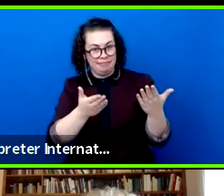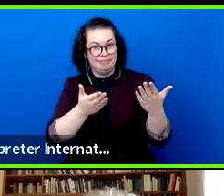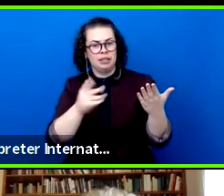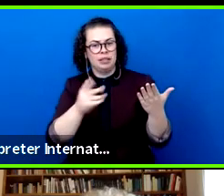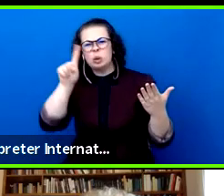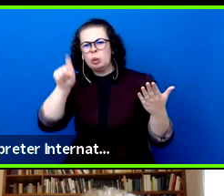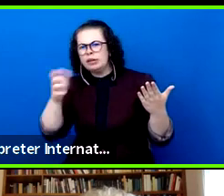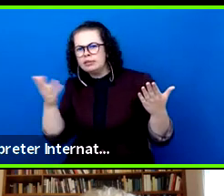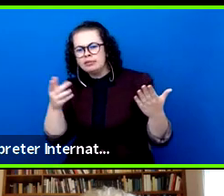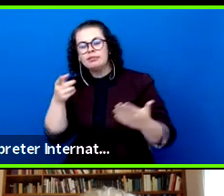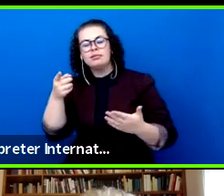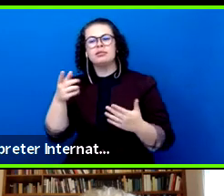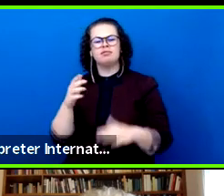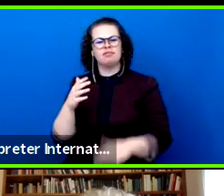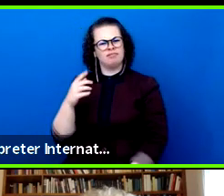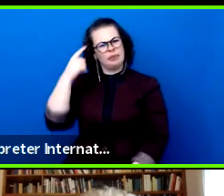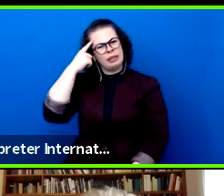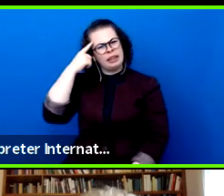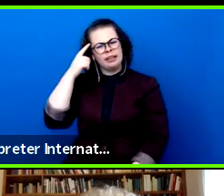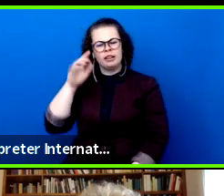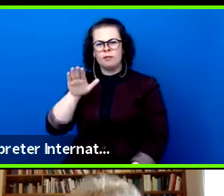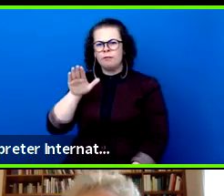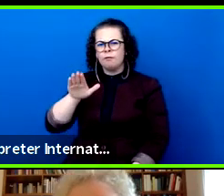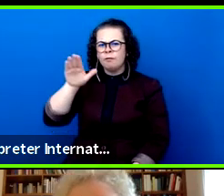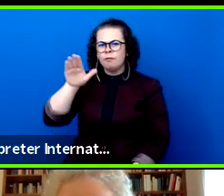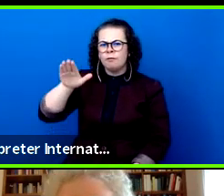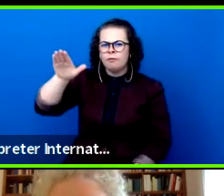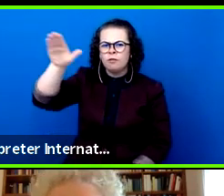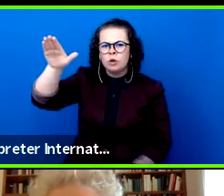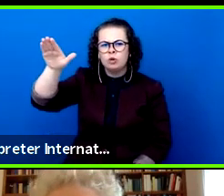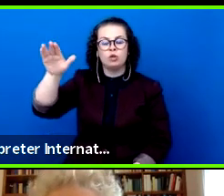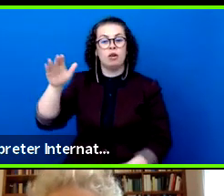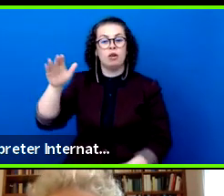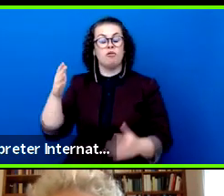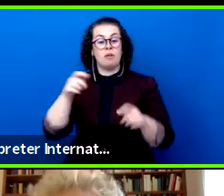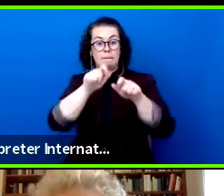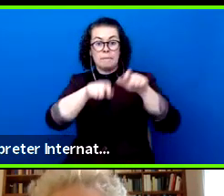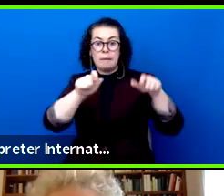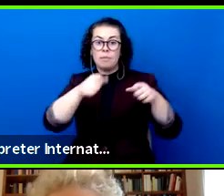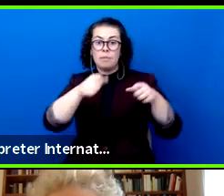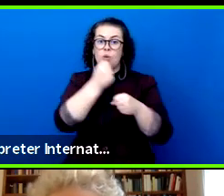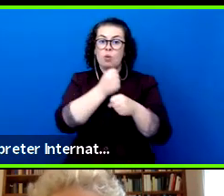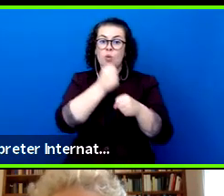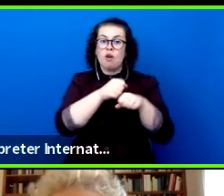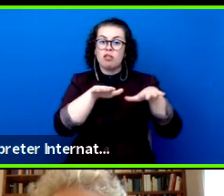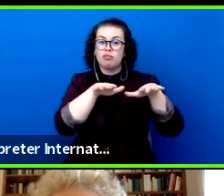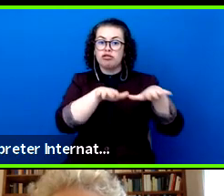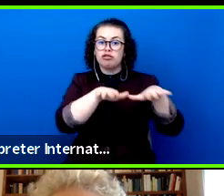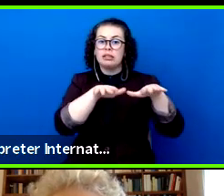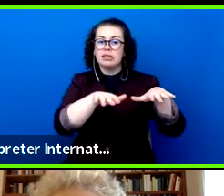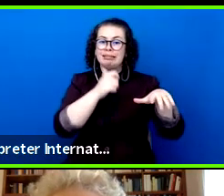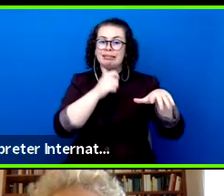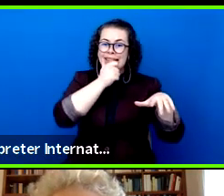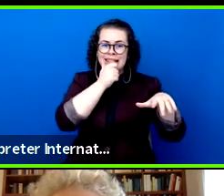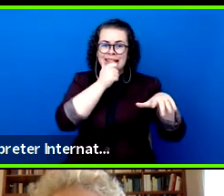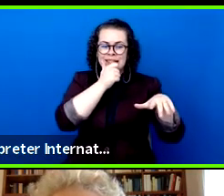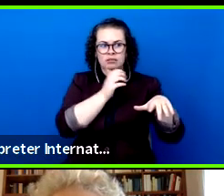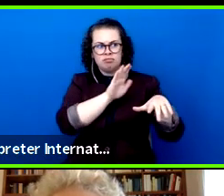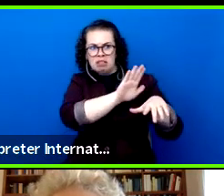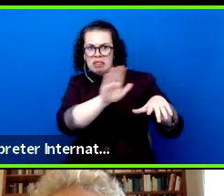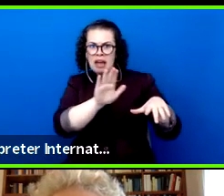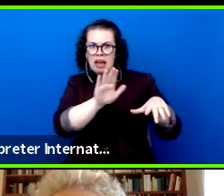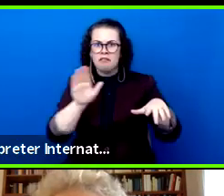what does the future look like for British actors and other theatre professionals in the EU? Will we